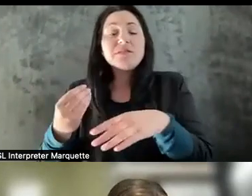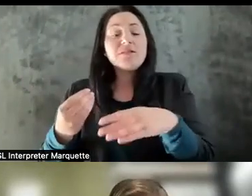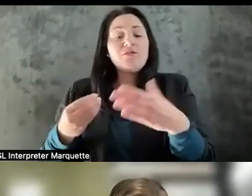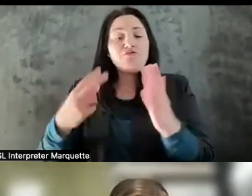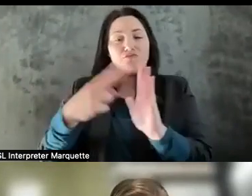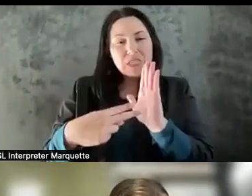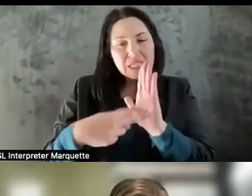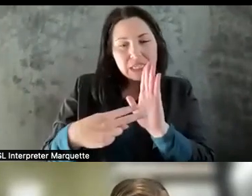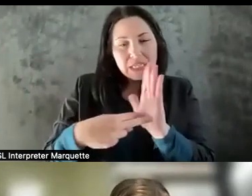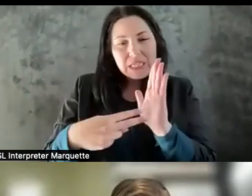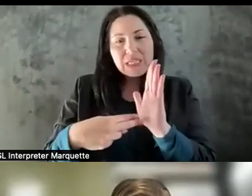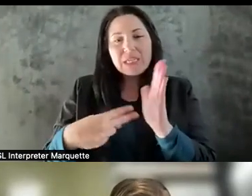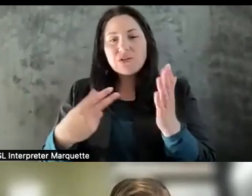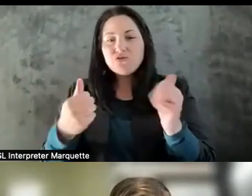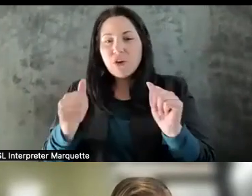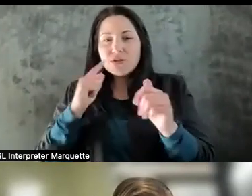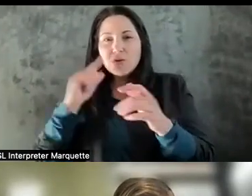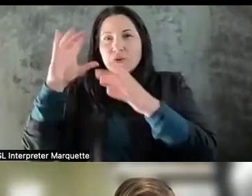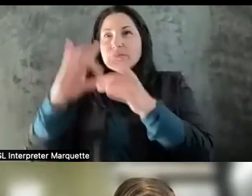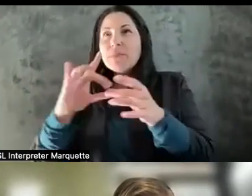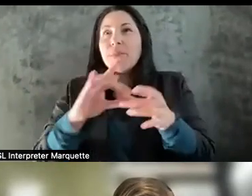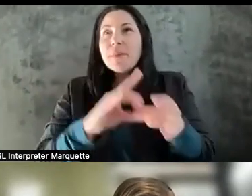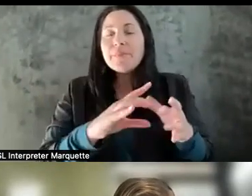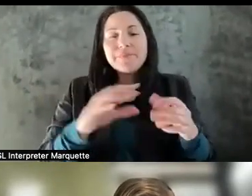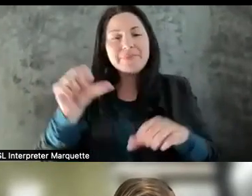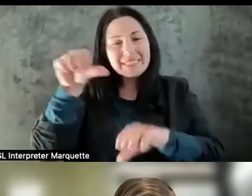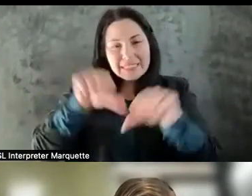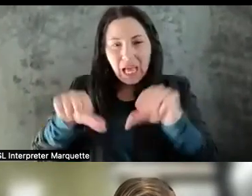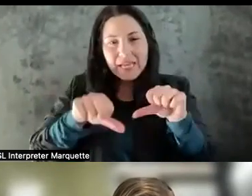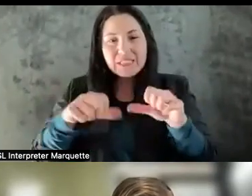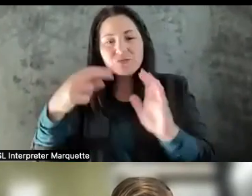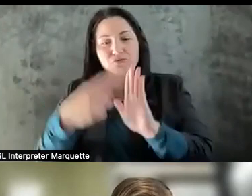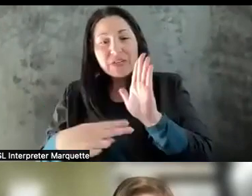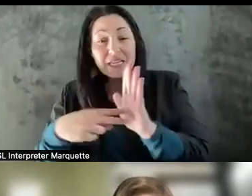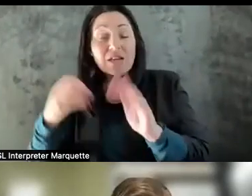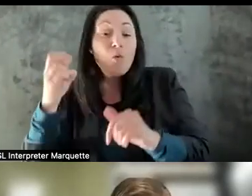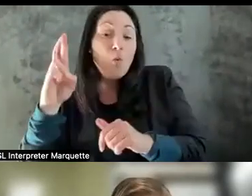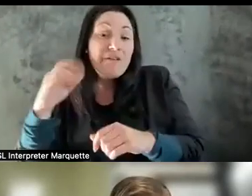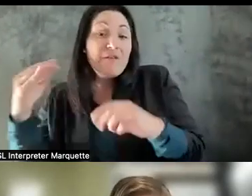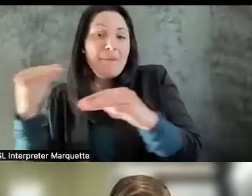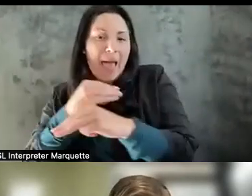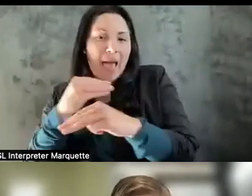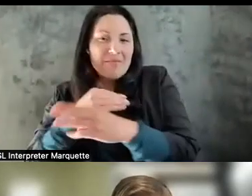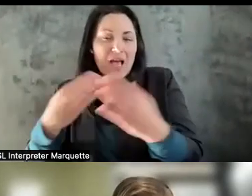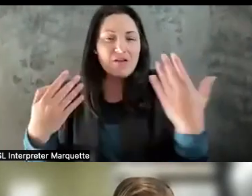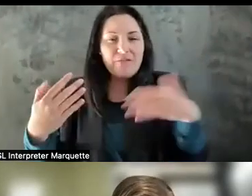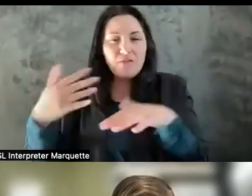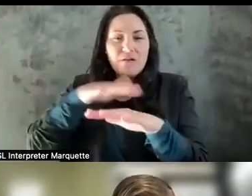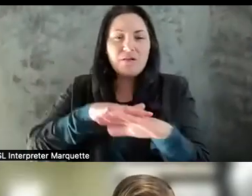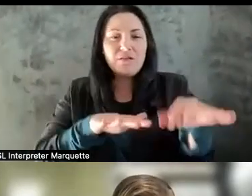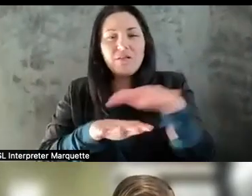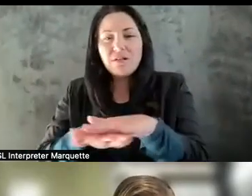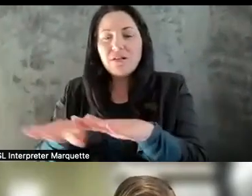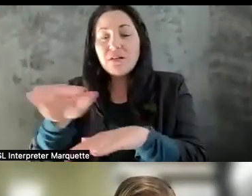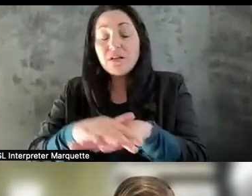reading. You're trying to make all the connections between science, reading, even math when possible. And so on a curricular